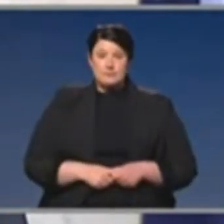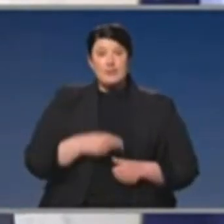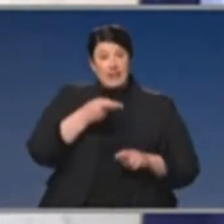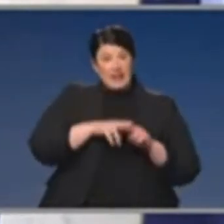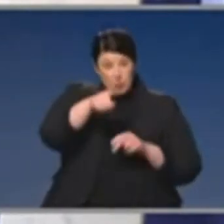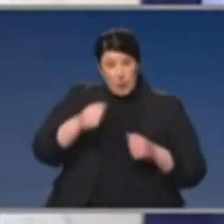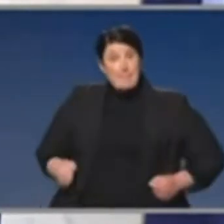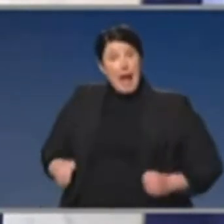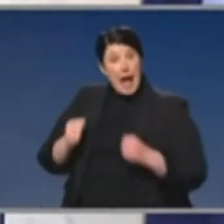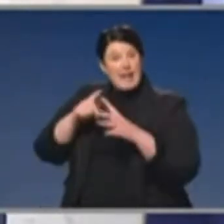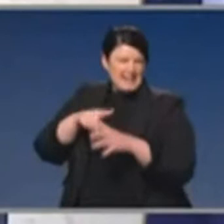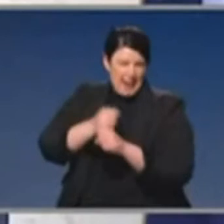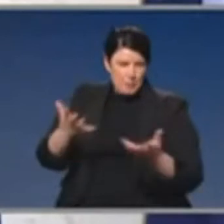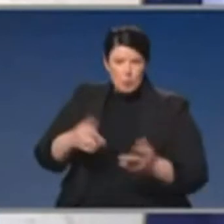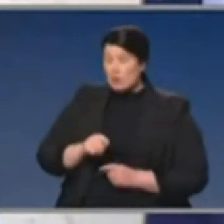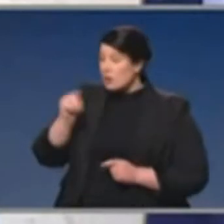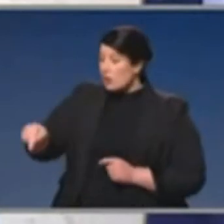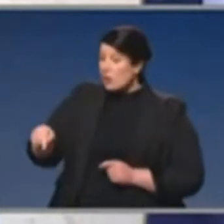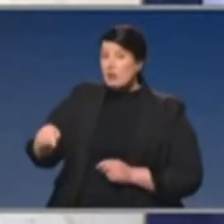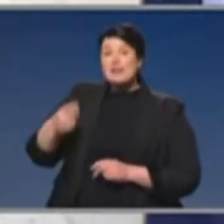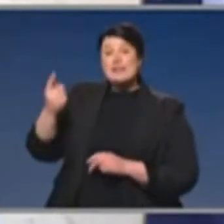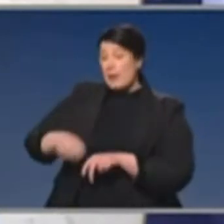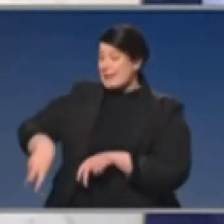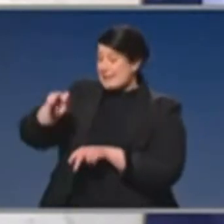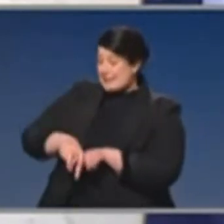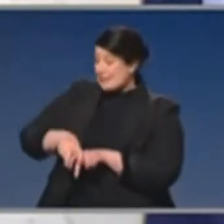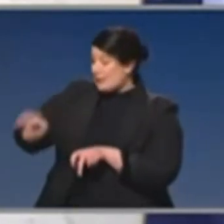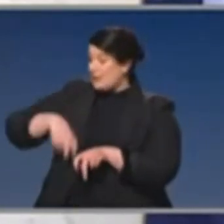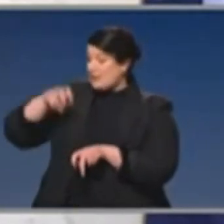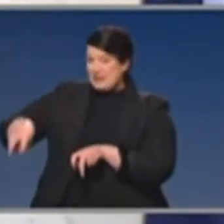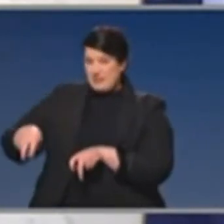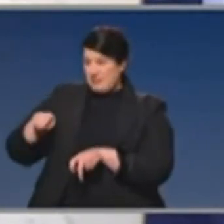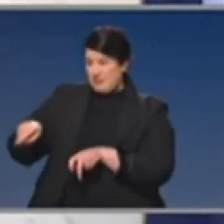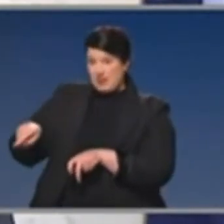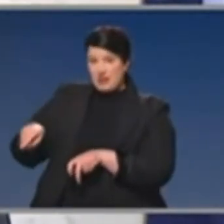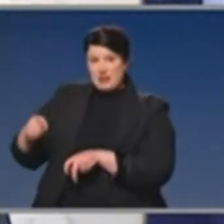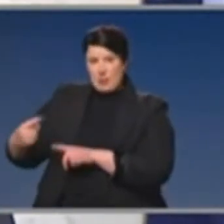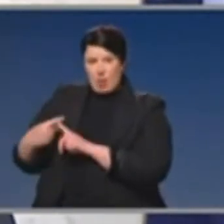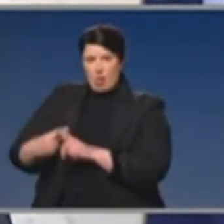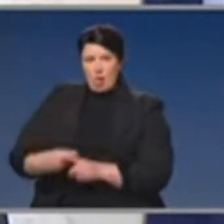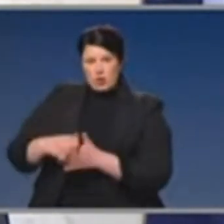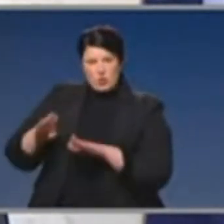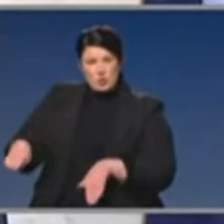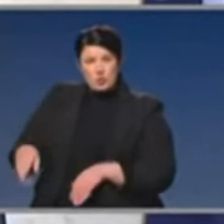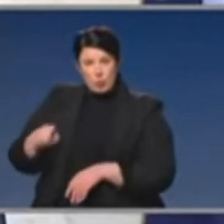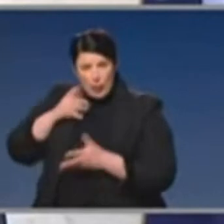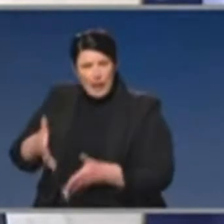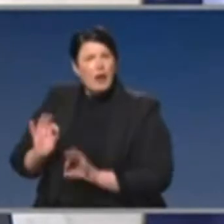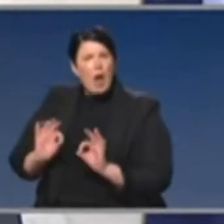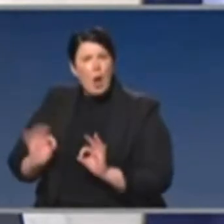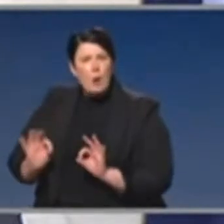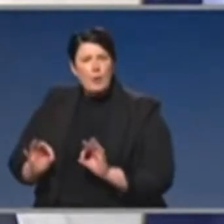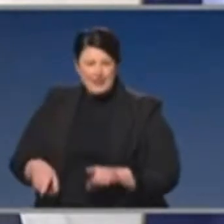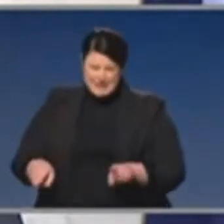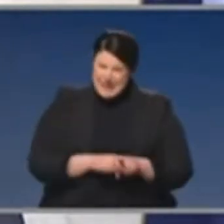you're not going to allow your child to go and sit on the park bench beside some known pedophile in your community, but online,